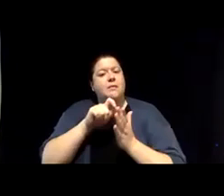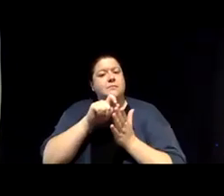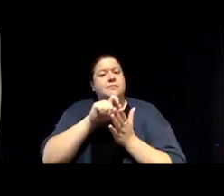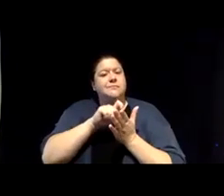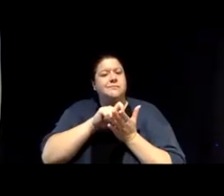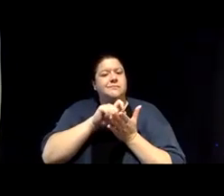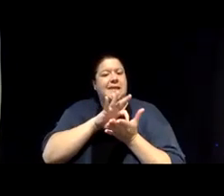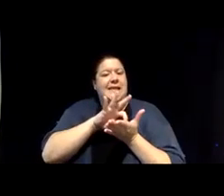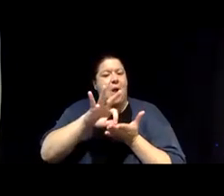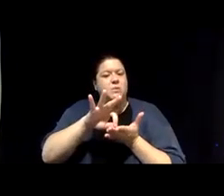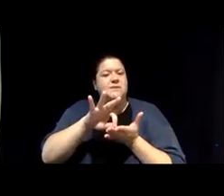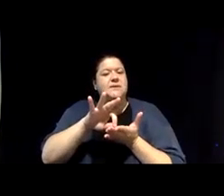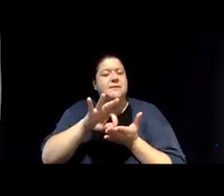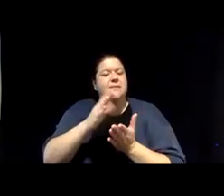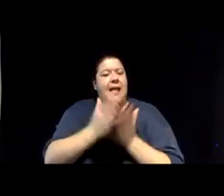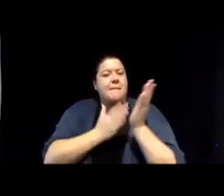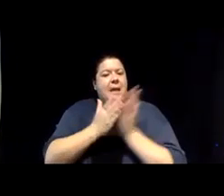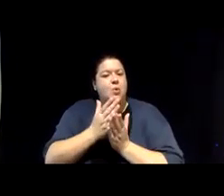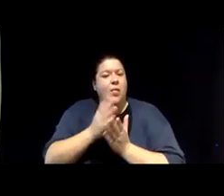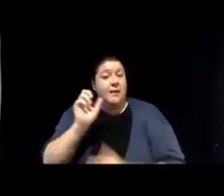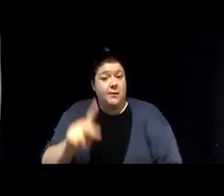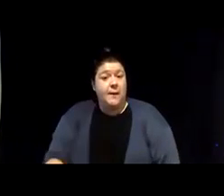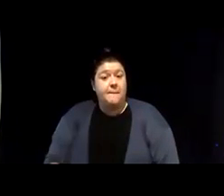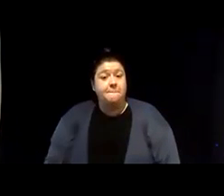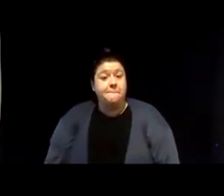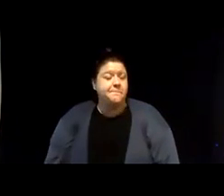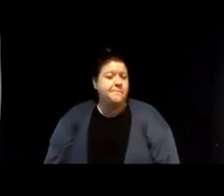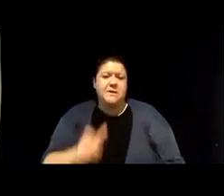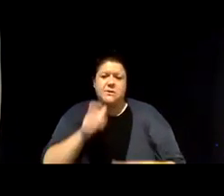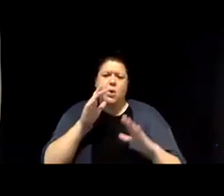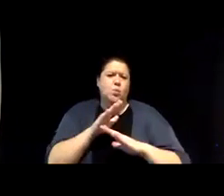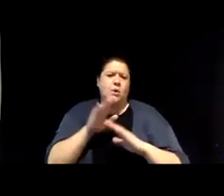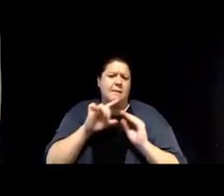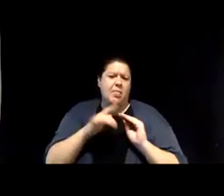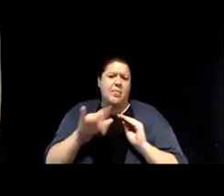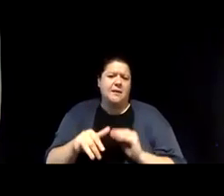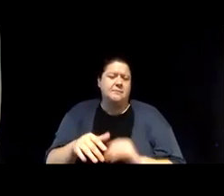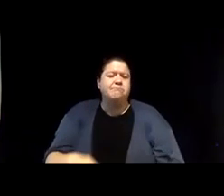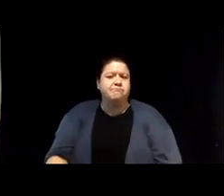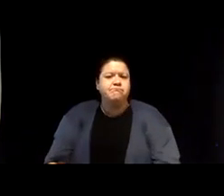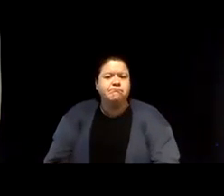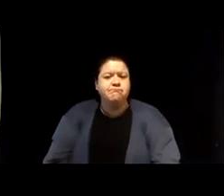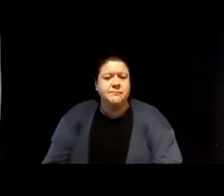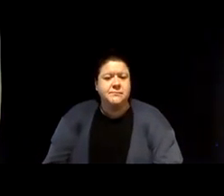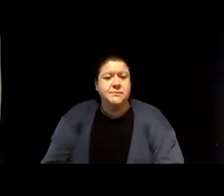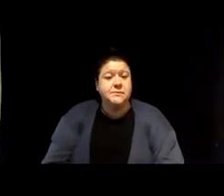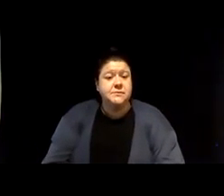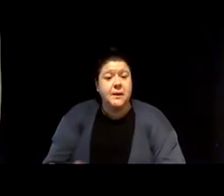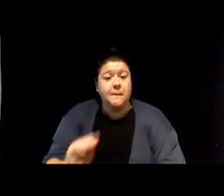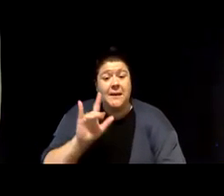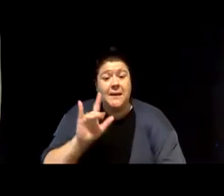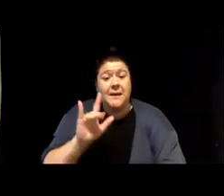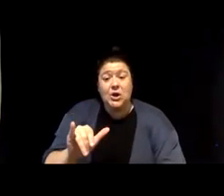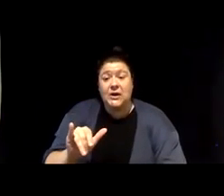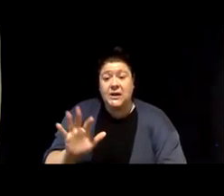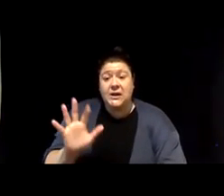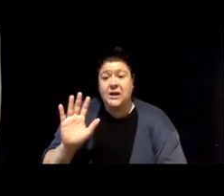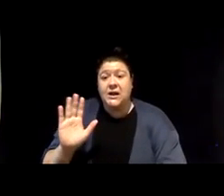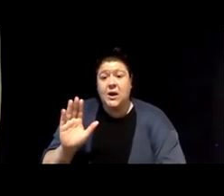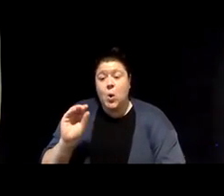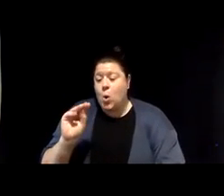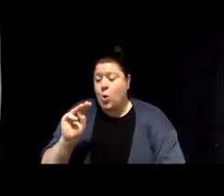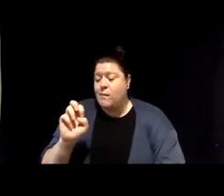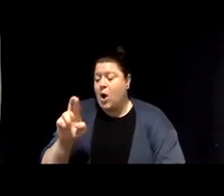manually. But yeah, don't worry about that. If you weren't able to do that, just let me know. Yeah, Mary, this is